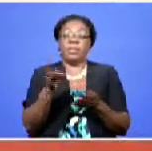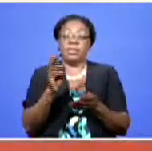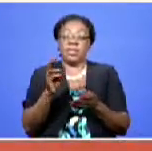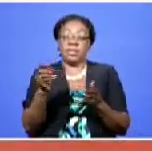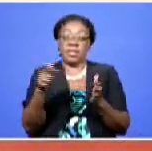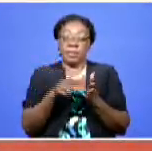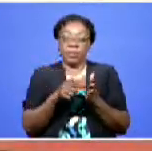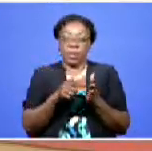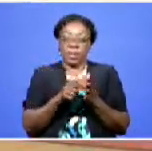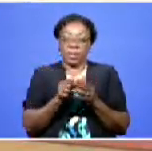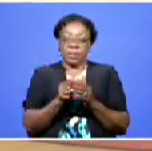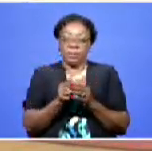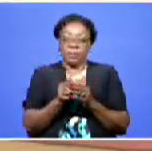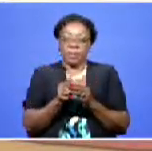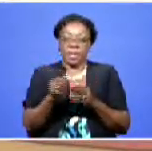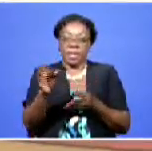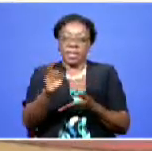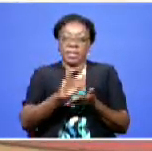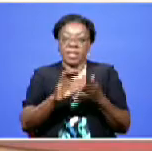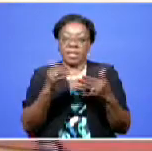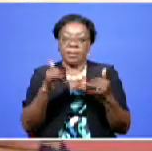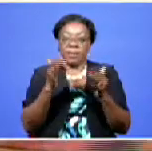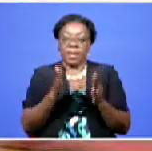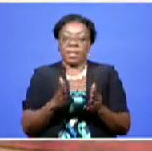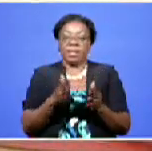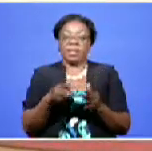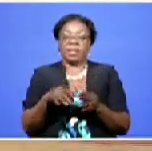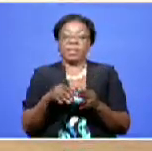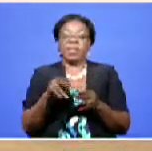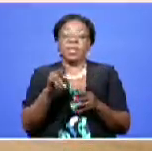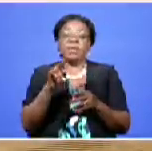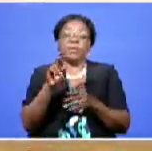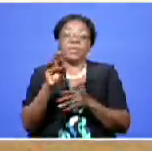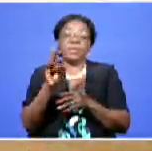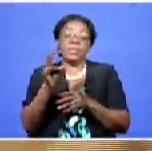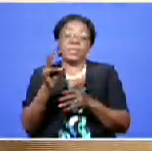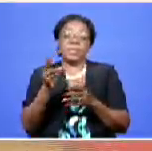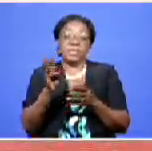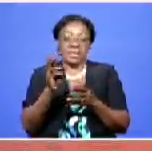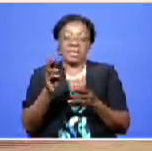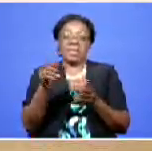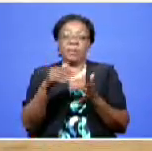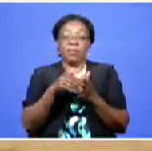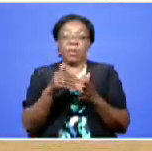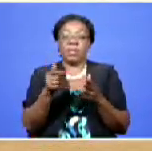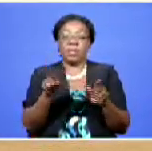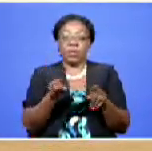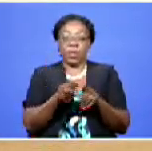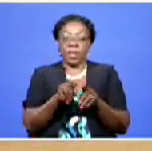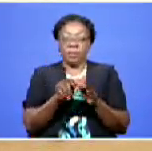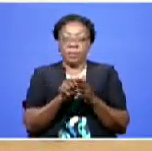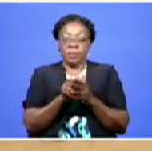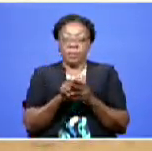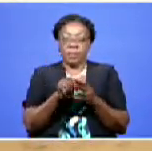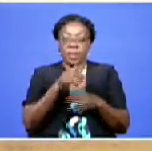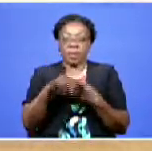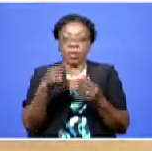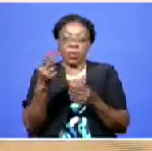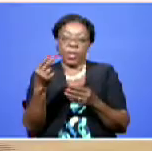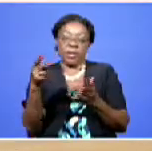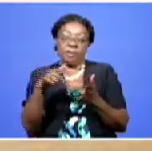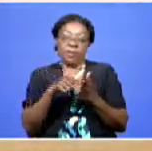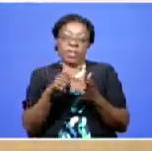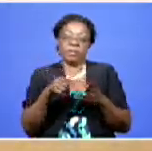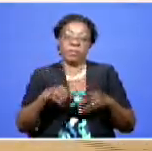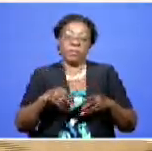Gregory Seymour leading the defenders, 18 points and 16 boards. Clayton Tucker, 18 points as well. Leon Ramming adding 12 points, while Rufus